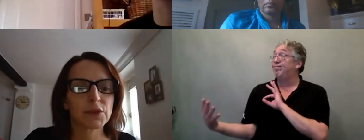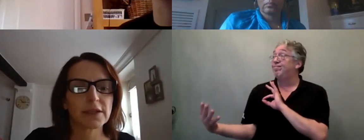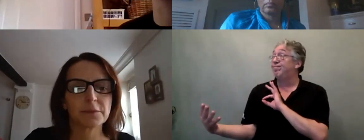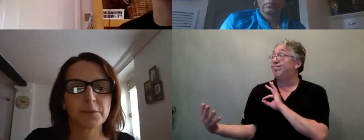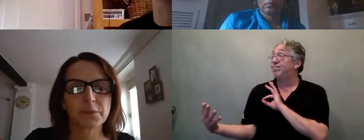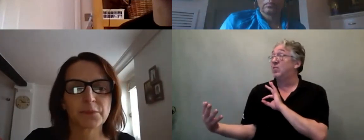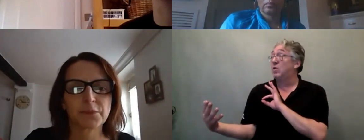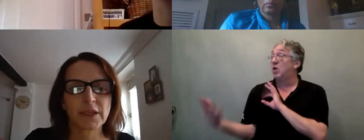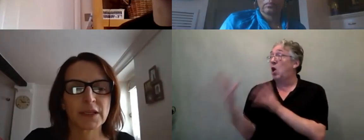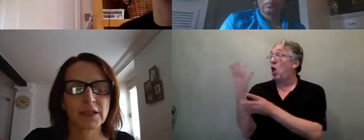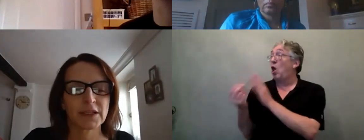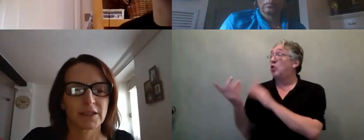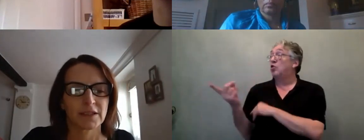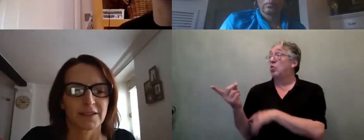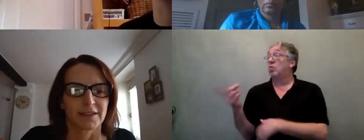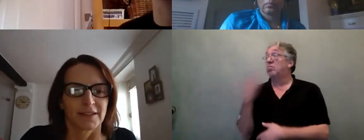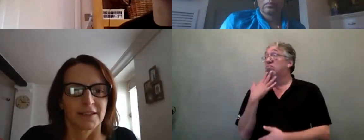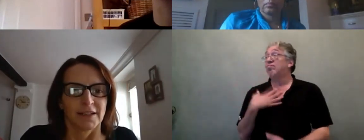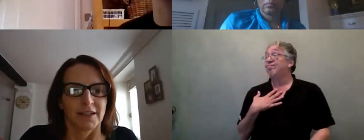Oh dear.